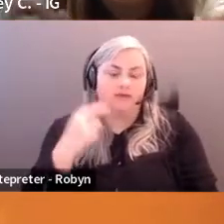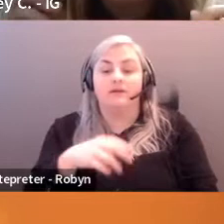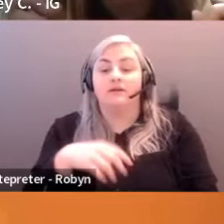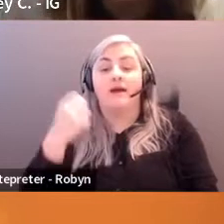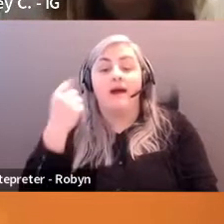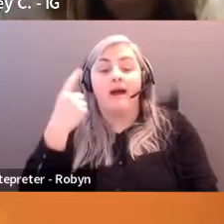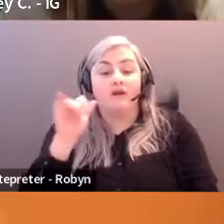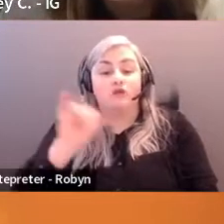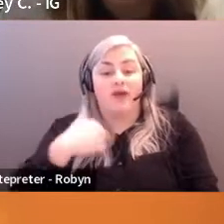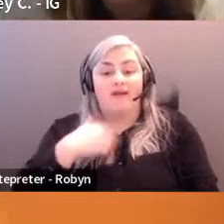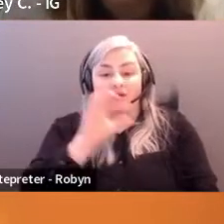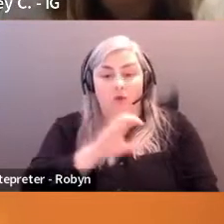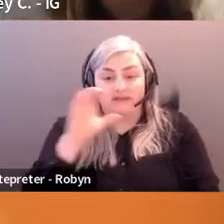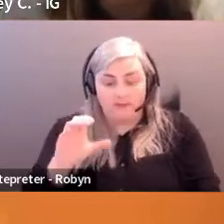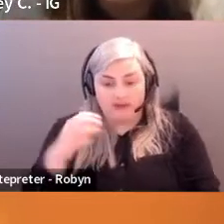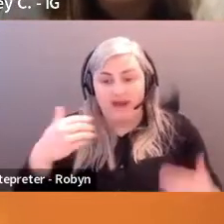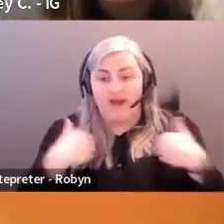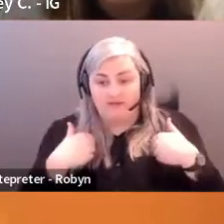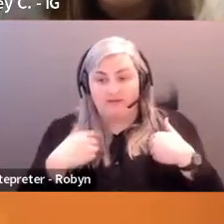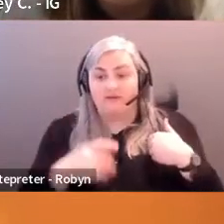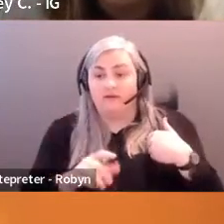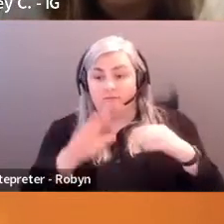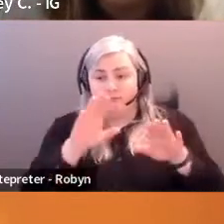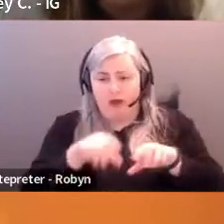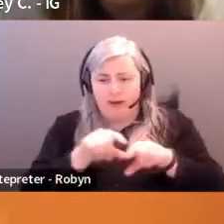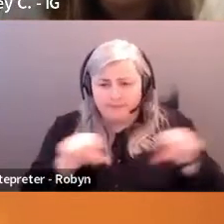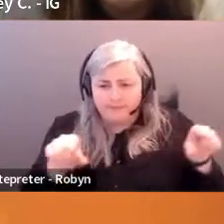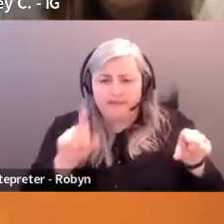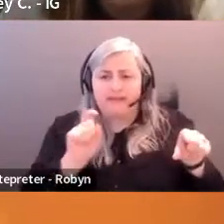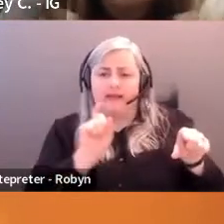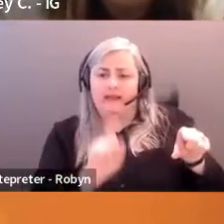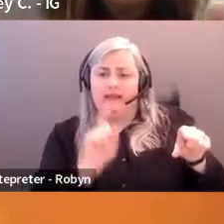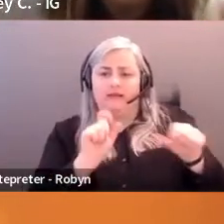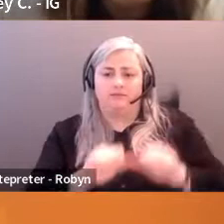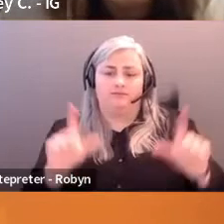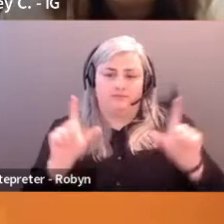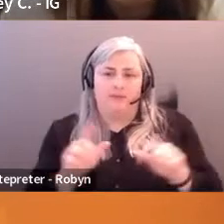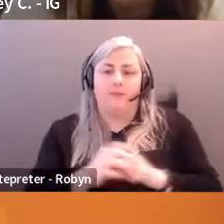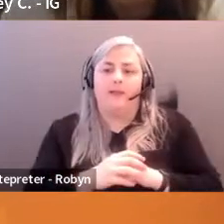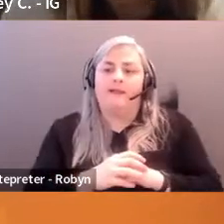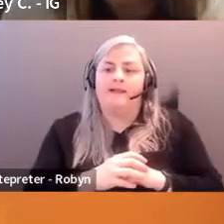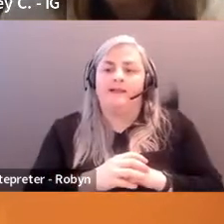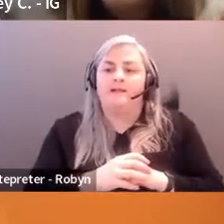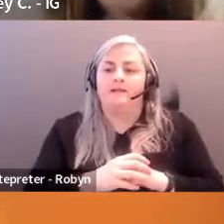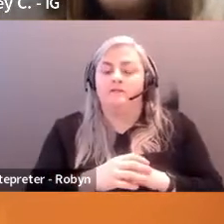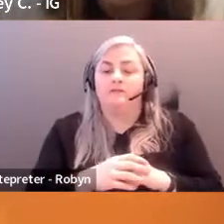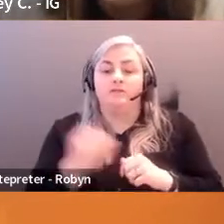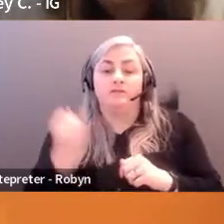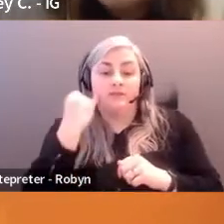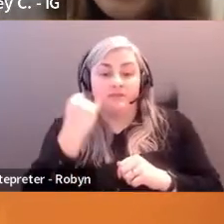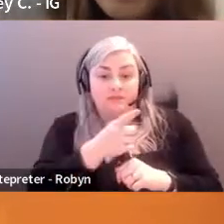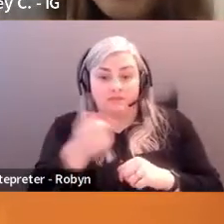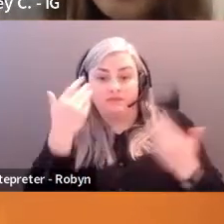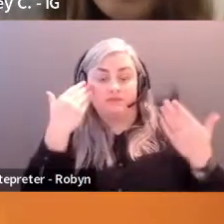by clicking on the closed captioning option at the bottom of your screen. So just in case someone here doesn't know it, I am